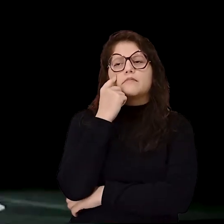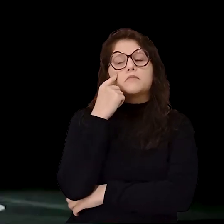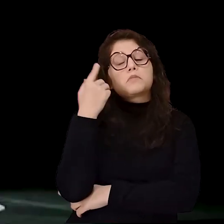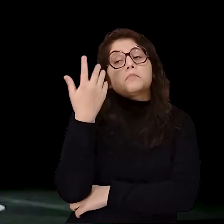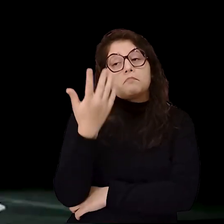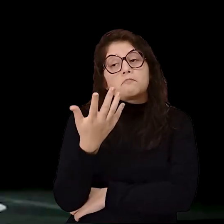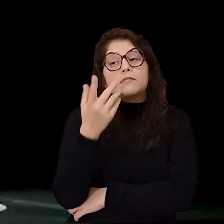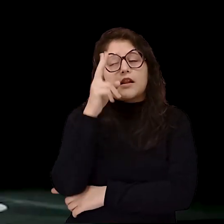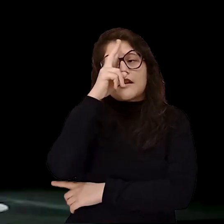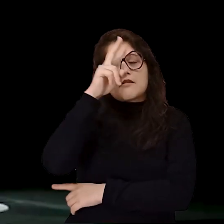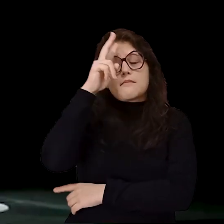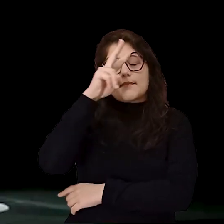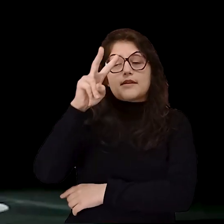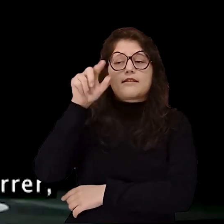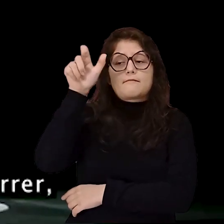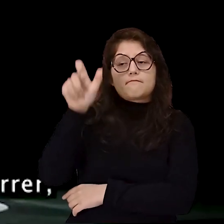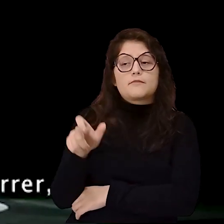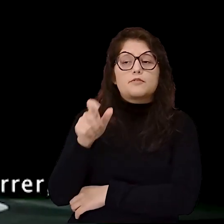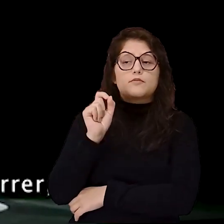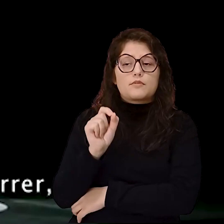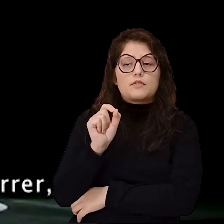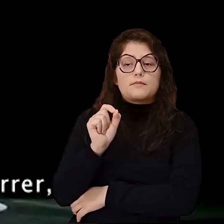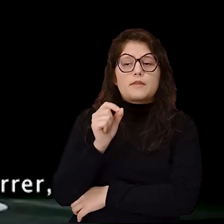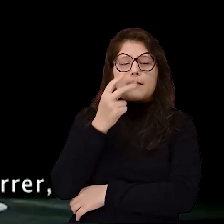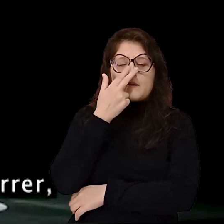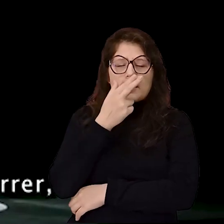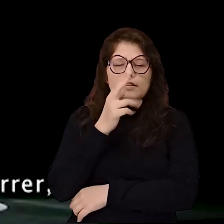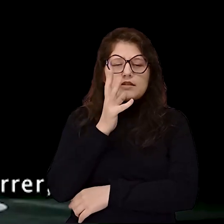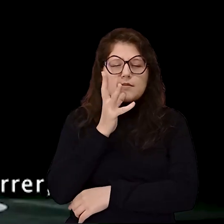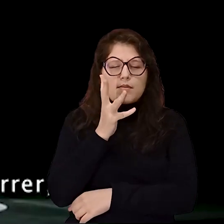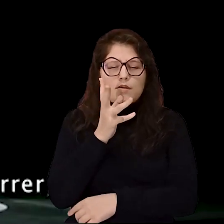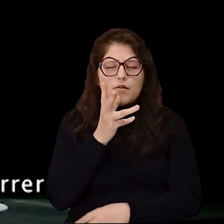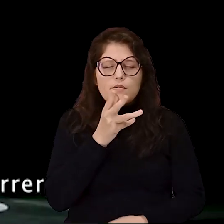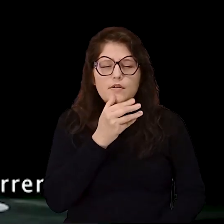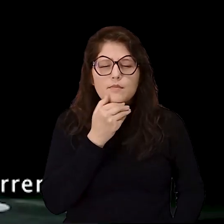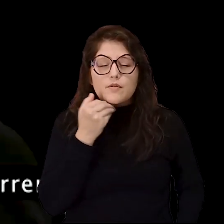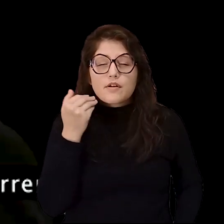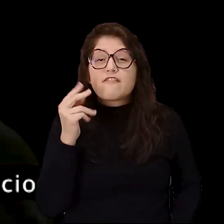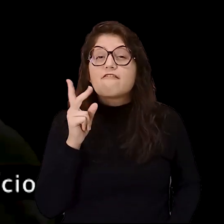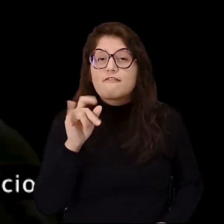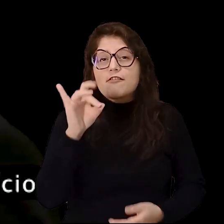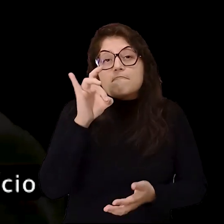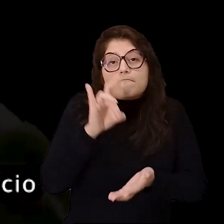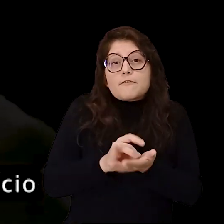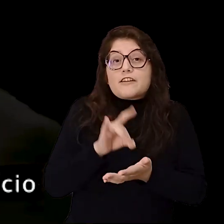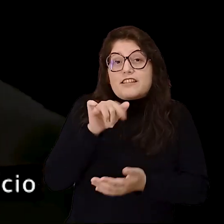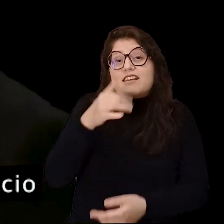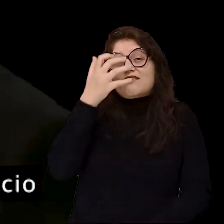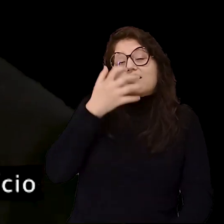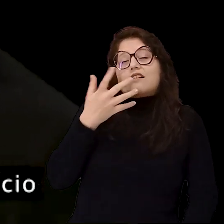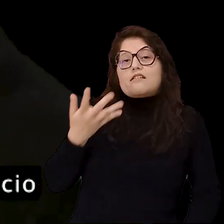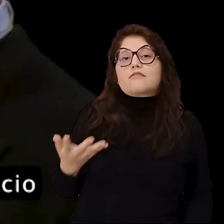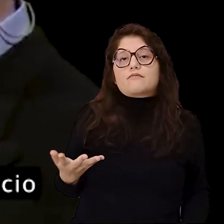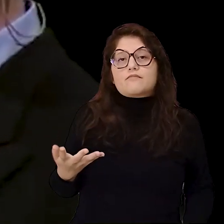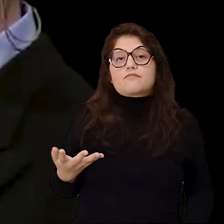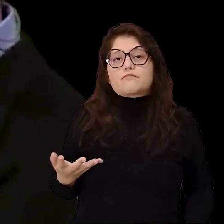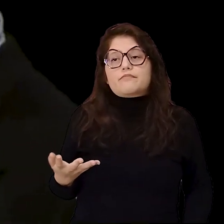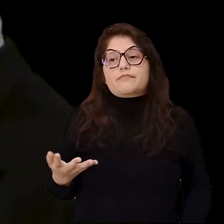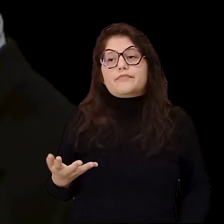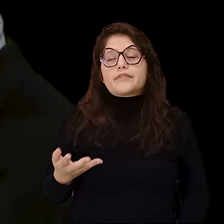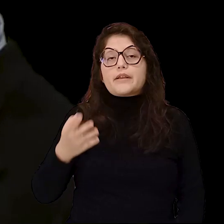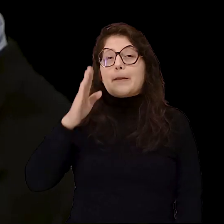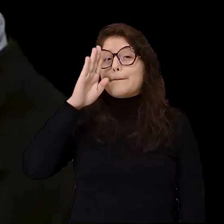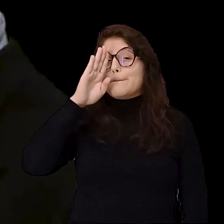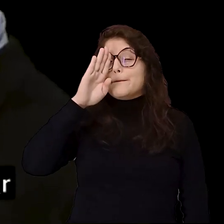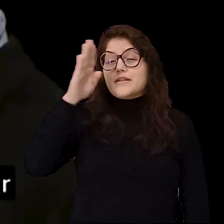interviewed described depression as a slower way of being dead. And that was a good thing for me to hear early on, because